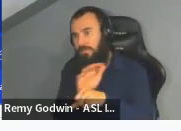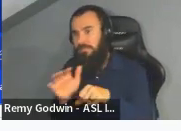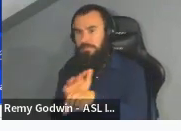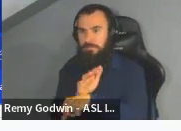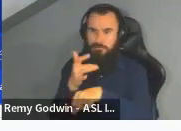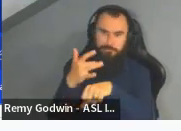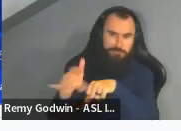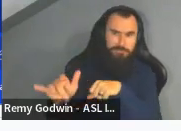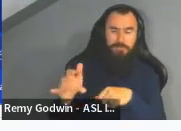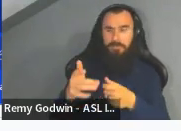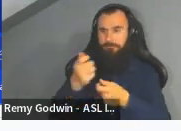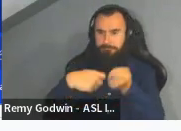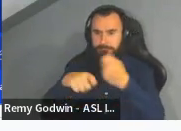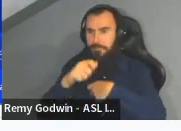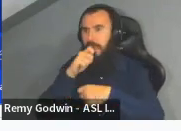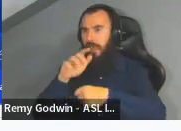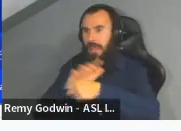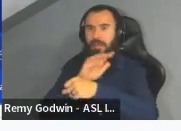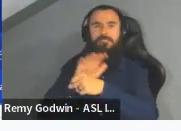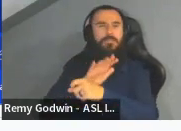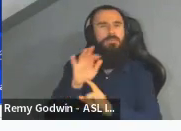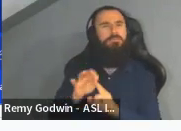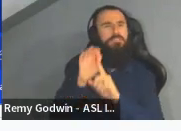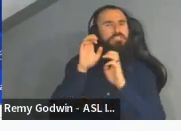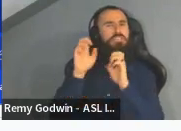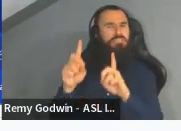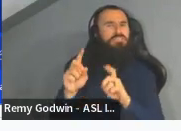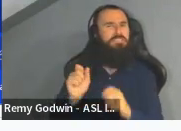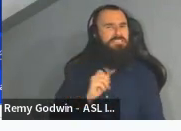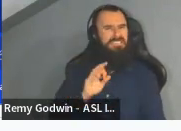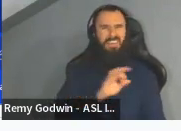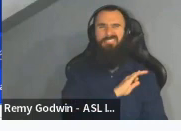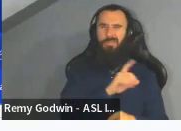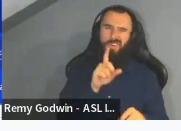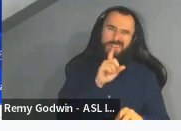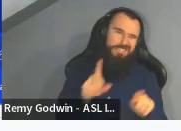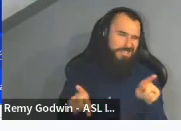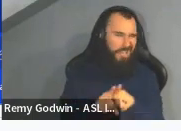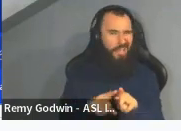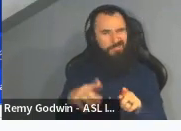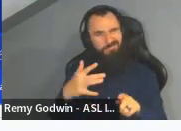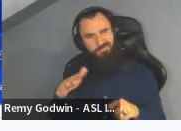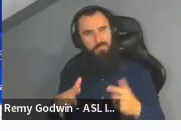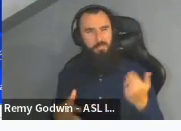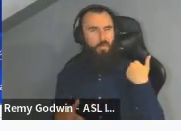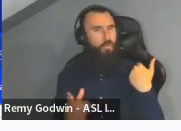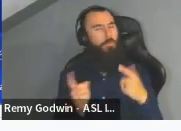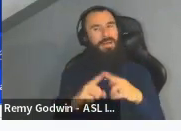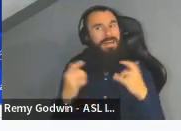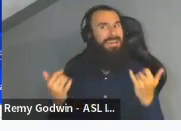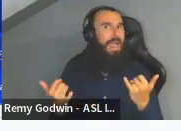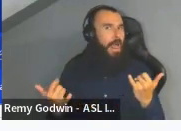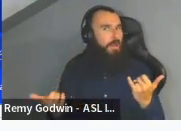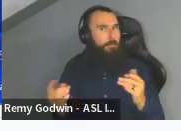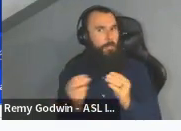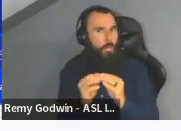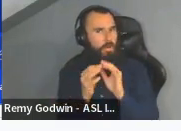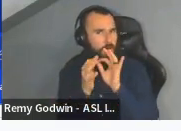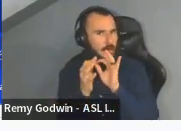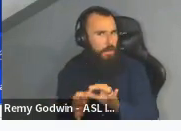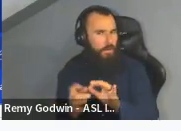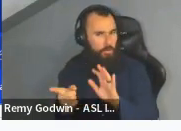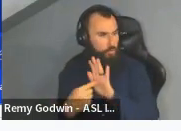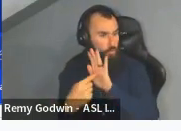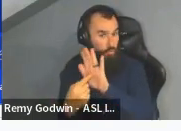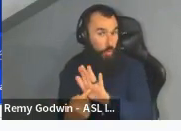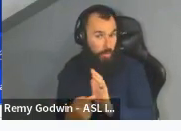staff. So a lot like the one before, but here we're talking about, showing that the interventions that they're